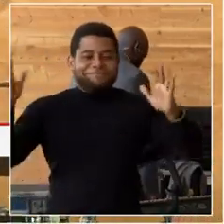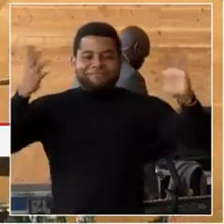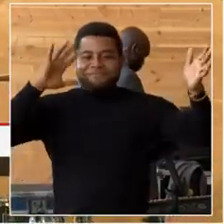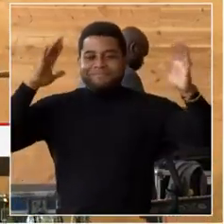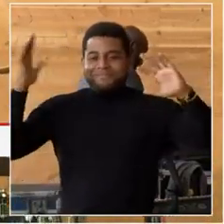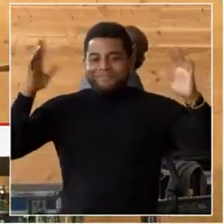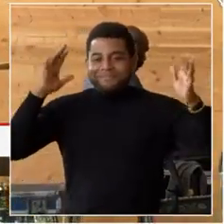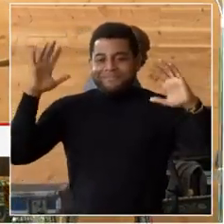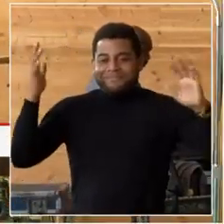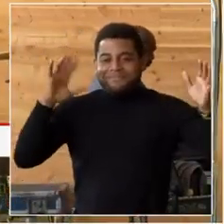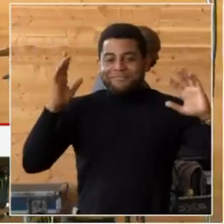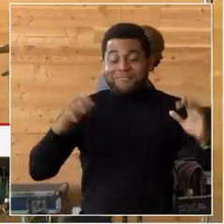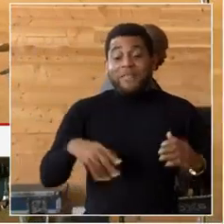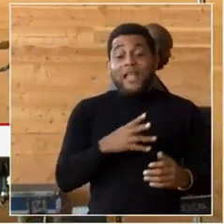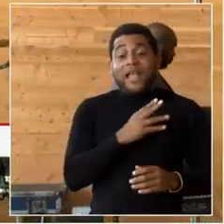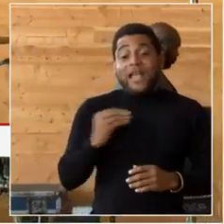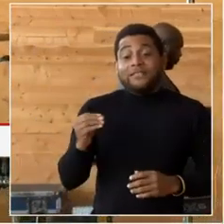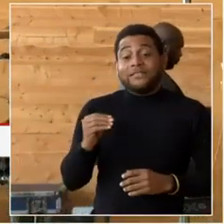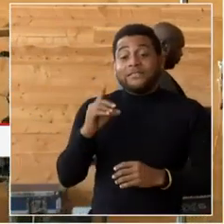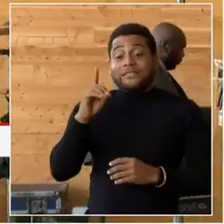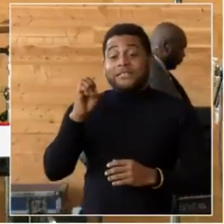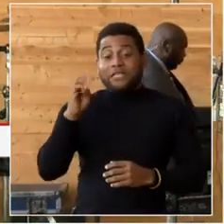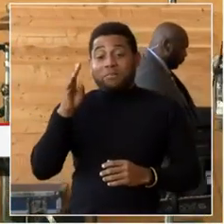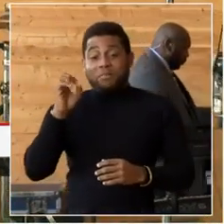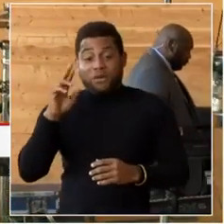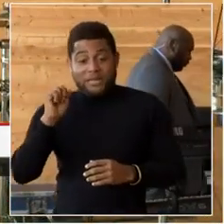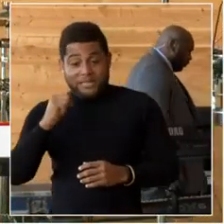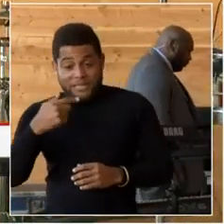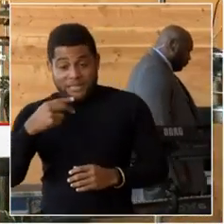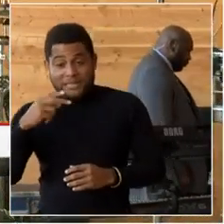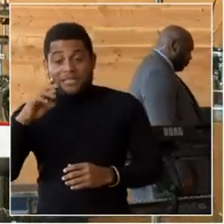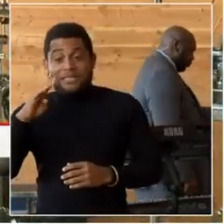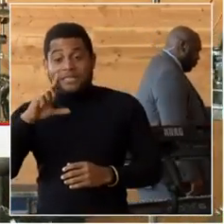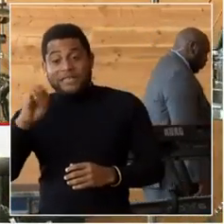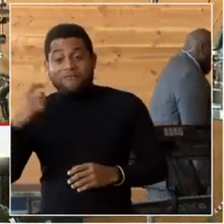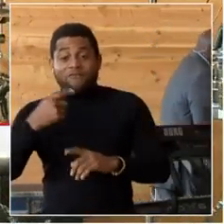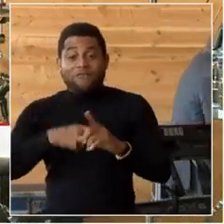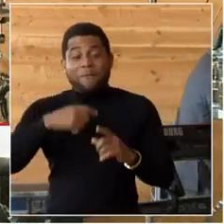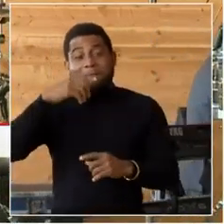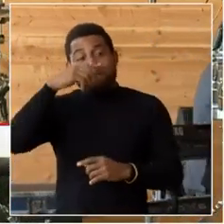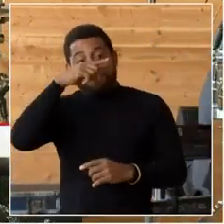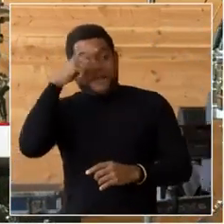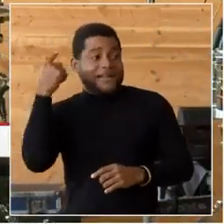And Beverly Bond from Black Girls Rock.